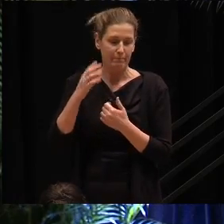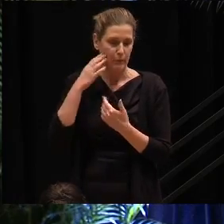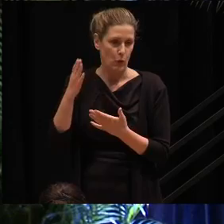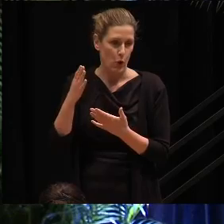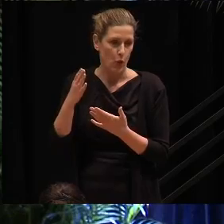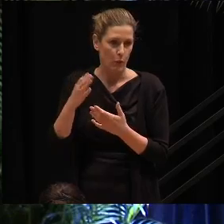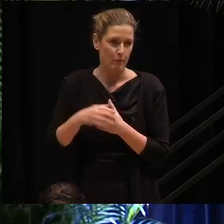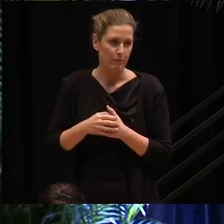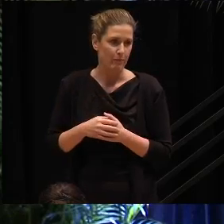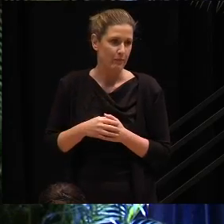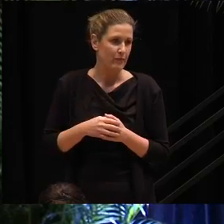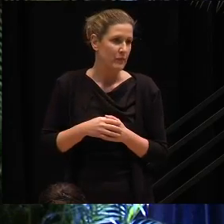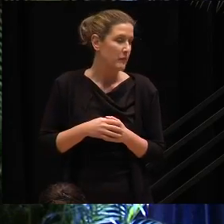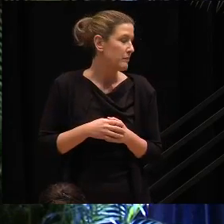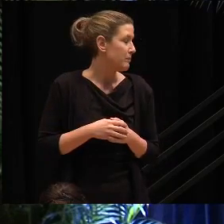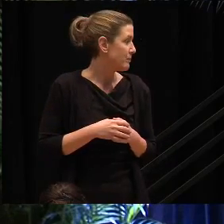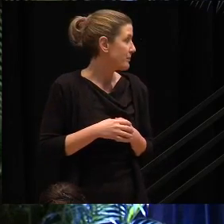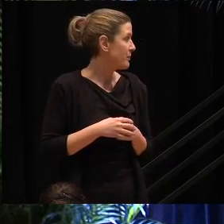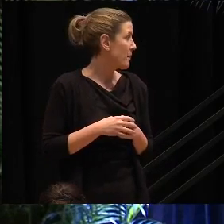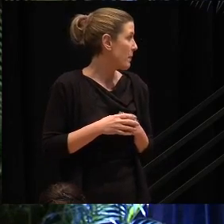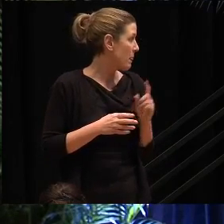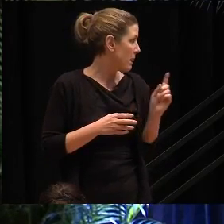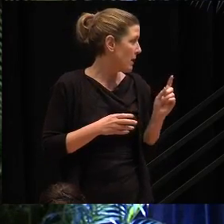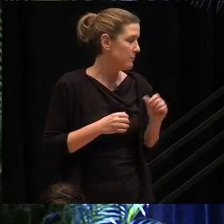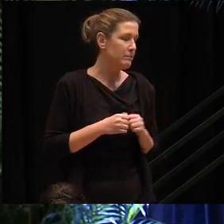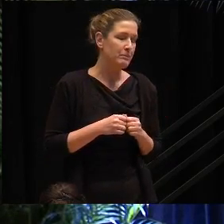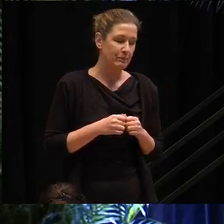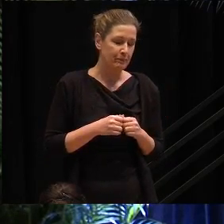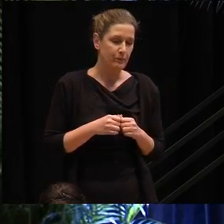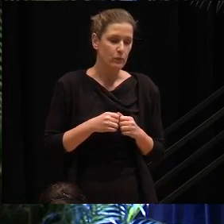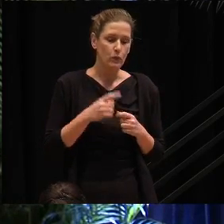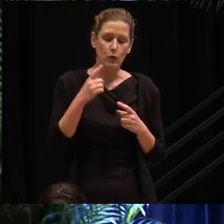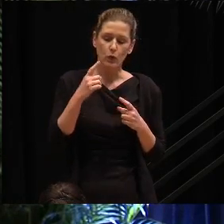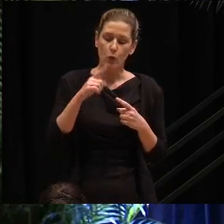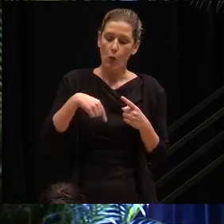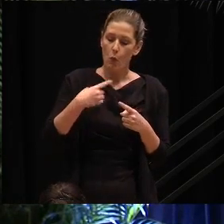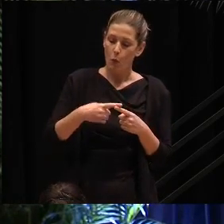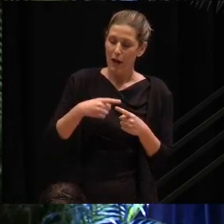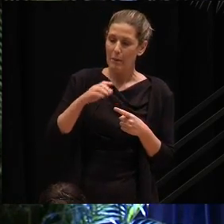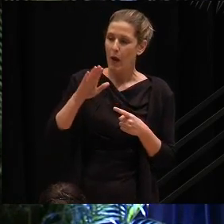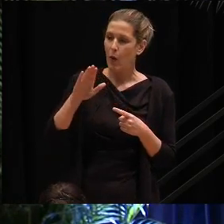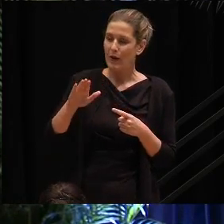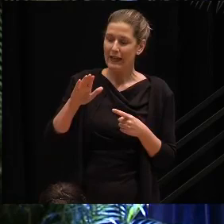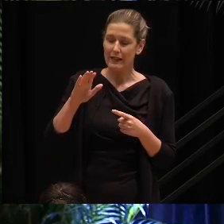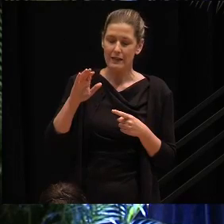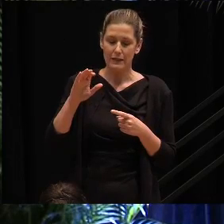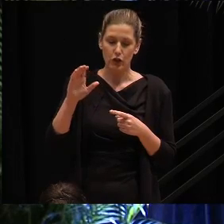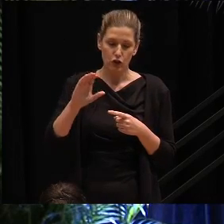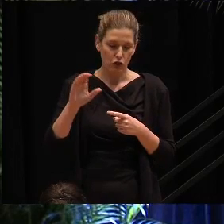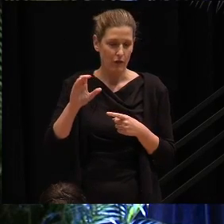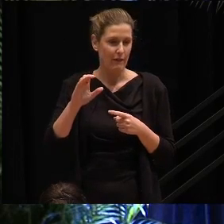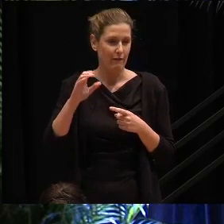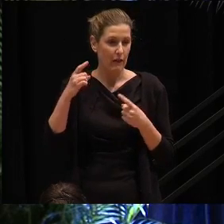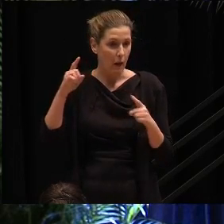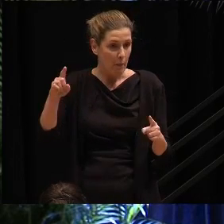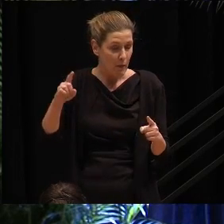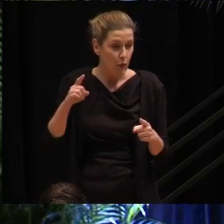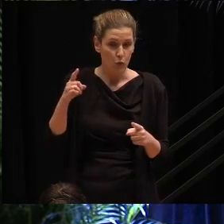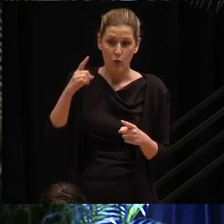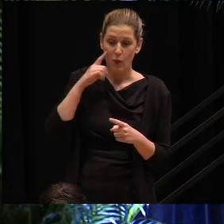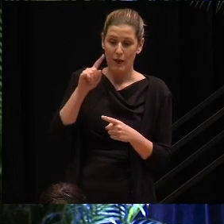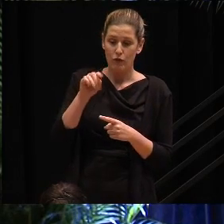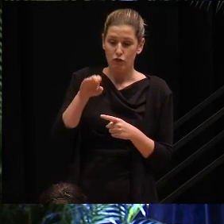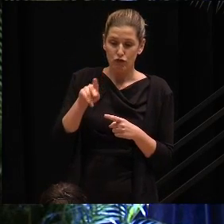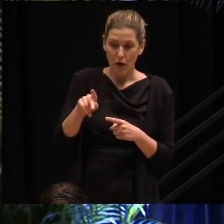little bit earlier about your offense at President Trump, but what about his conservative accomplishments? Is he putting together